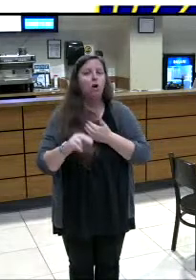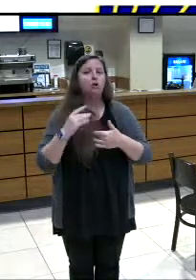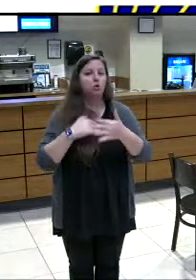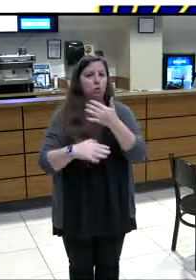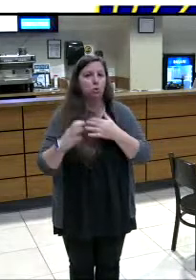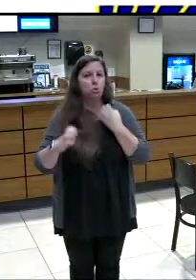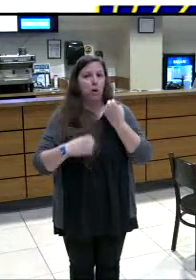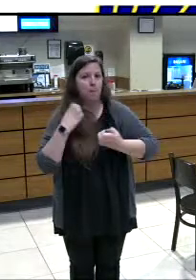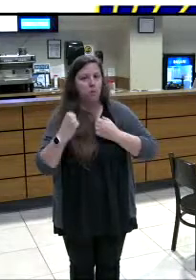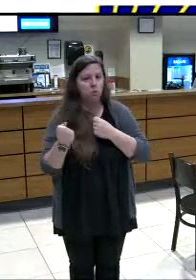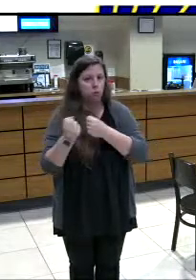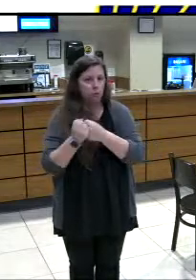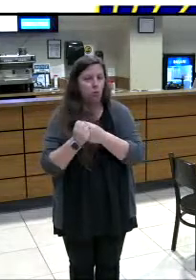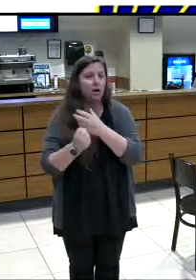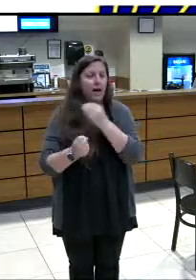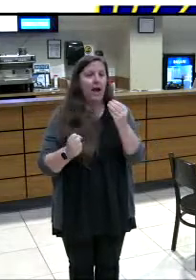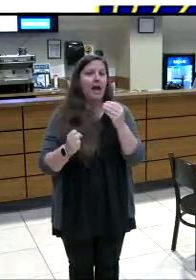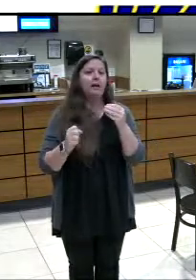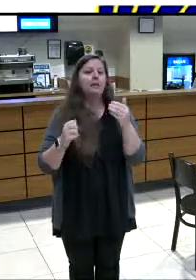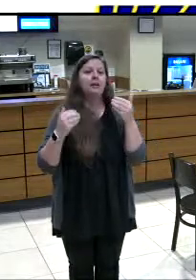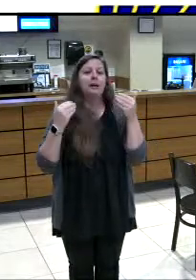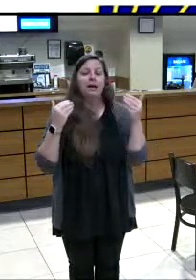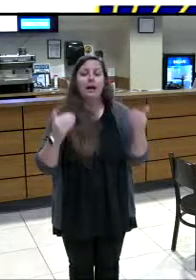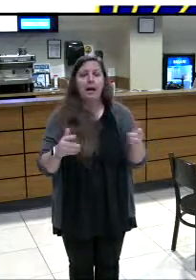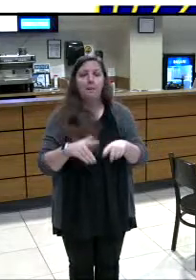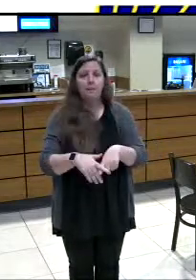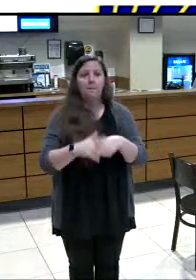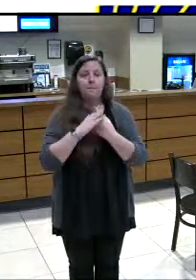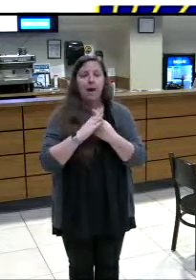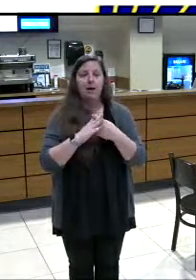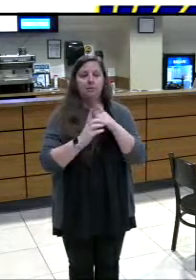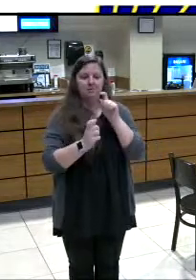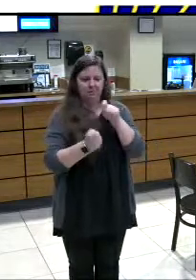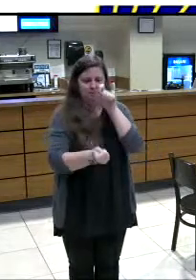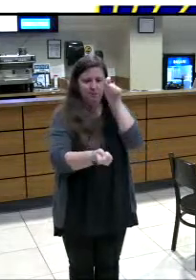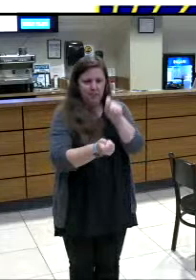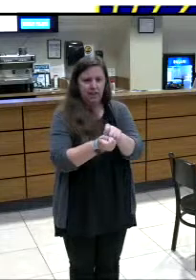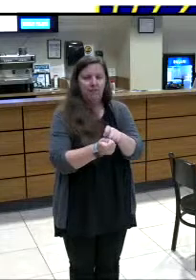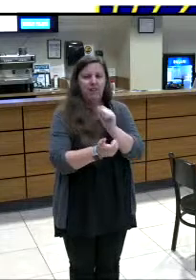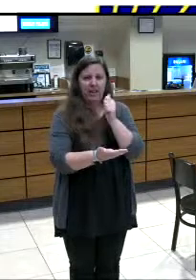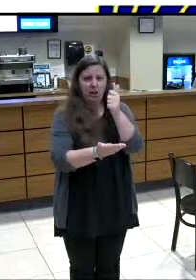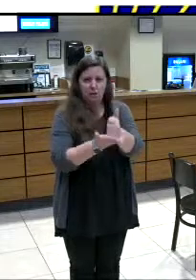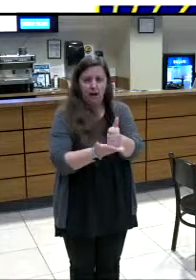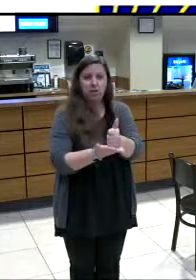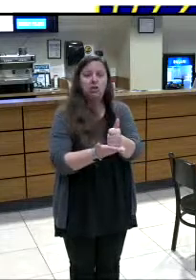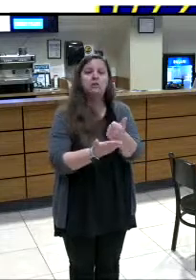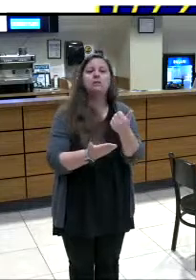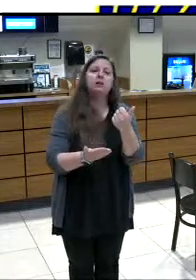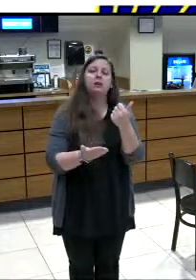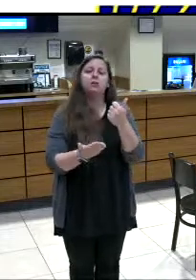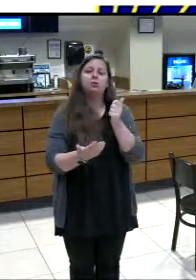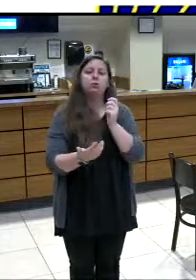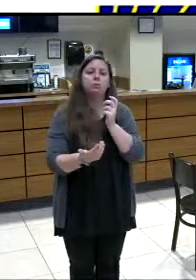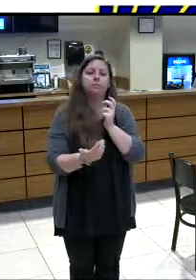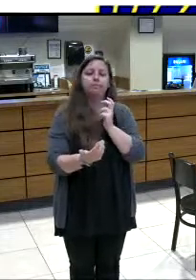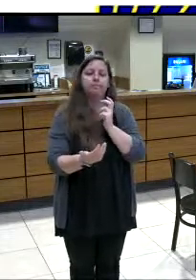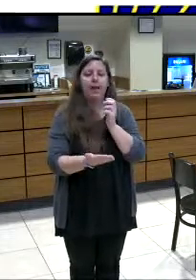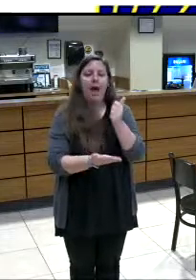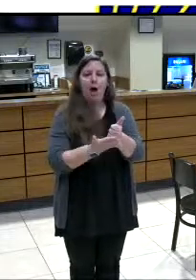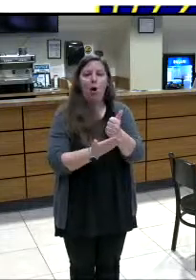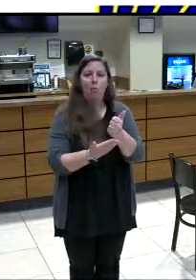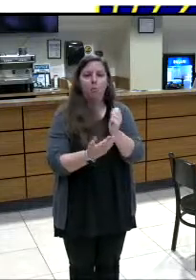implement targeted interventions to address truancy, because that is a major issue at all levels.